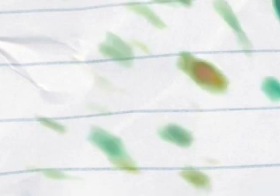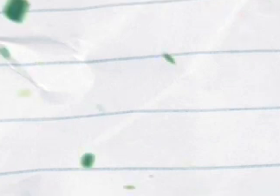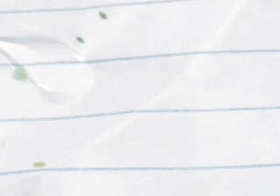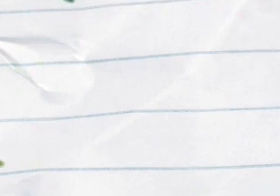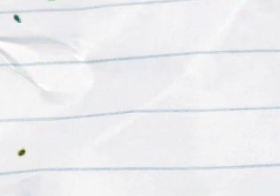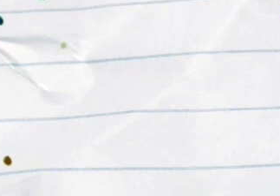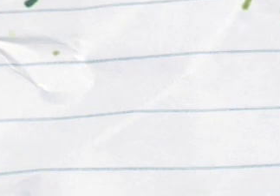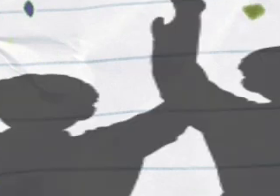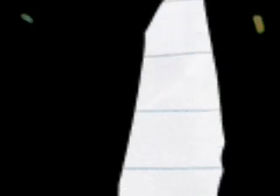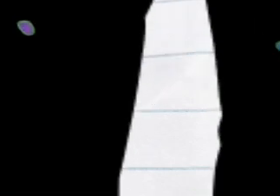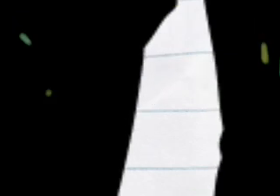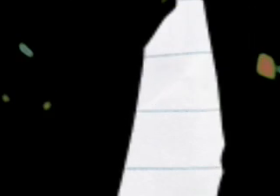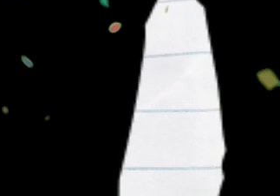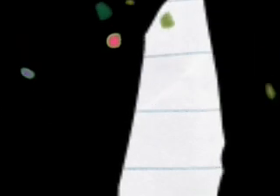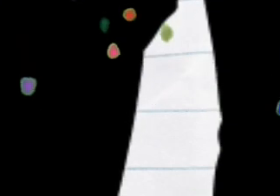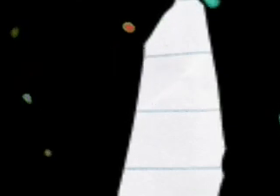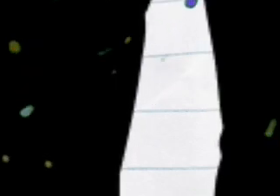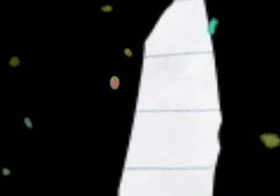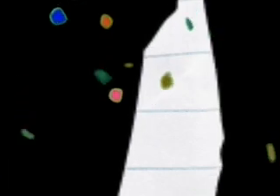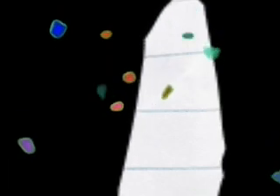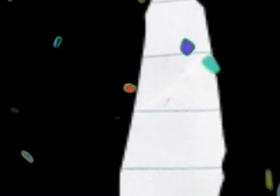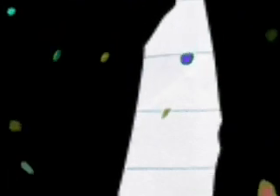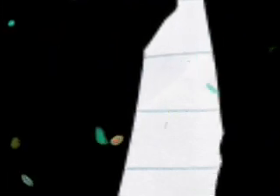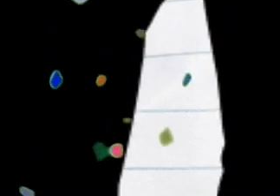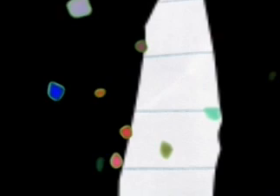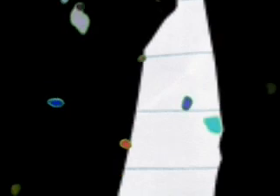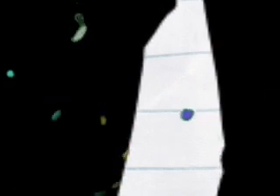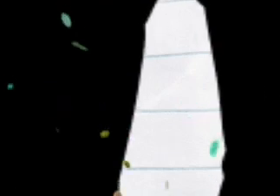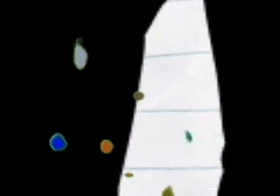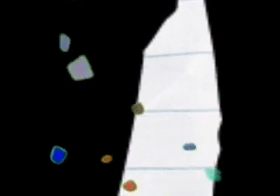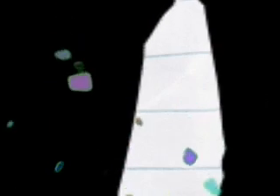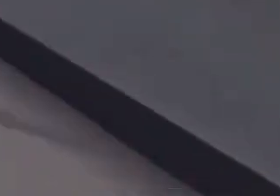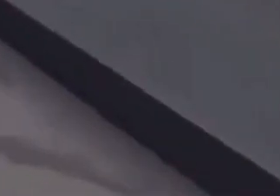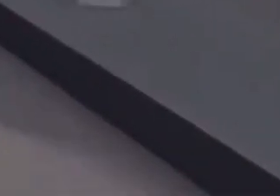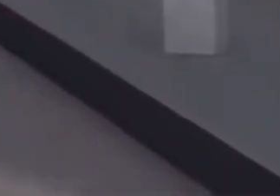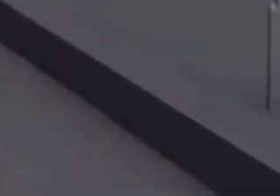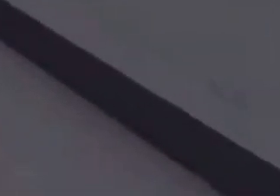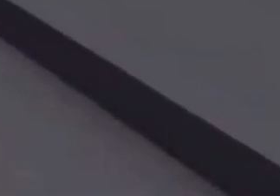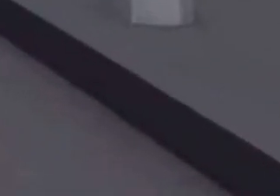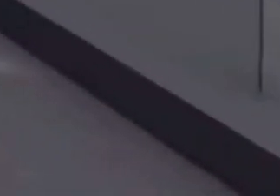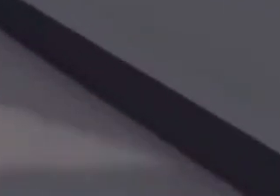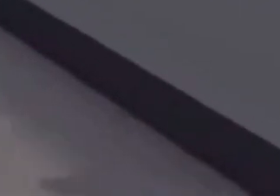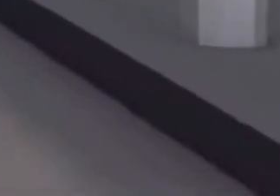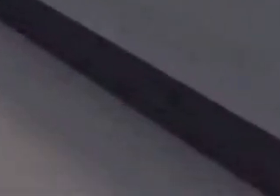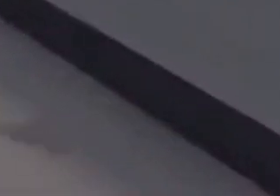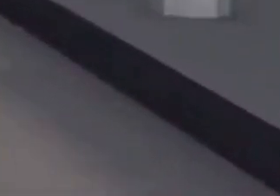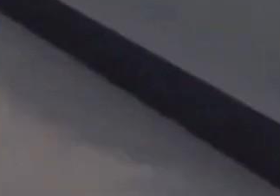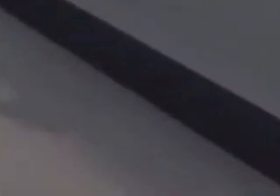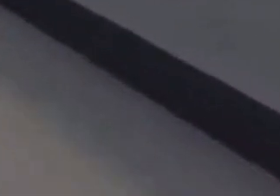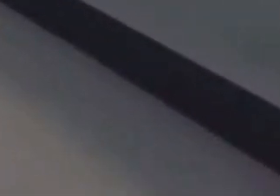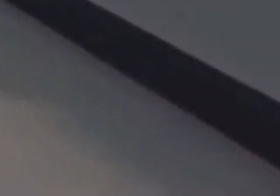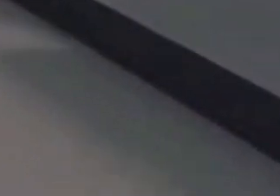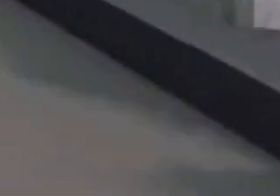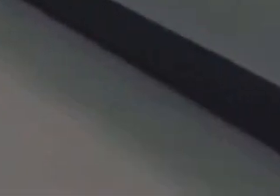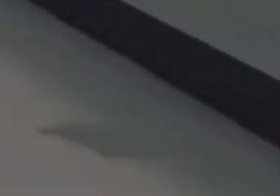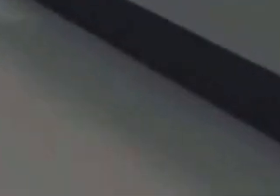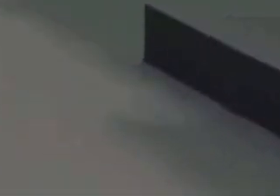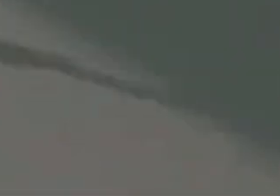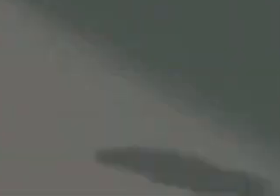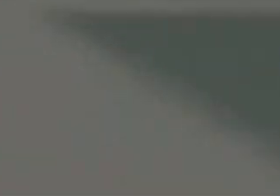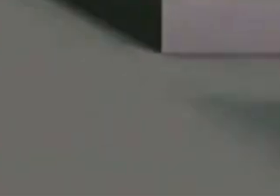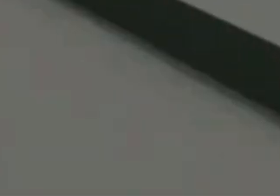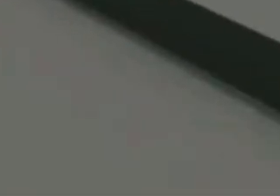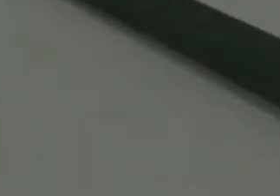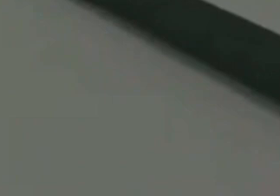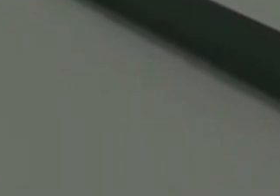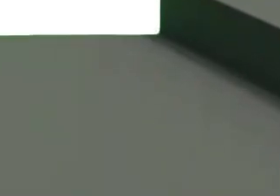Congratulations! You've now conducted your study and shared your findings. Don't worry, your research journey doesn't end here.